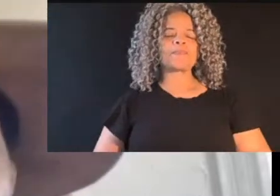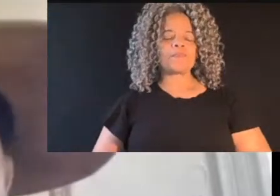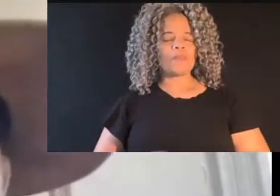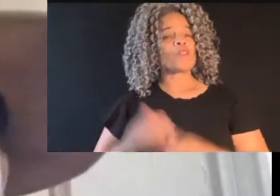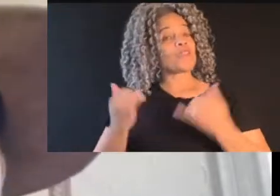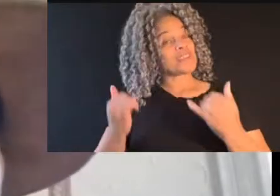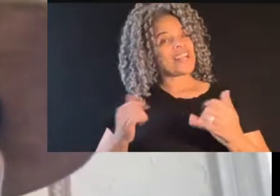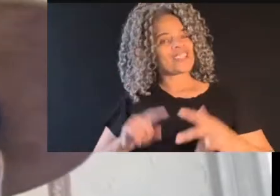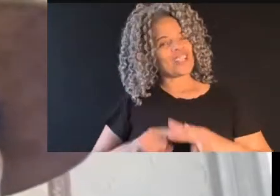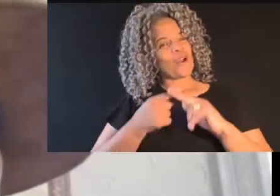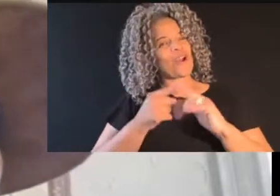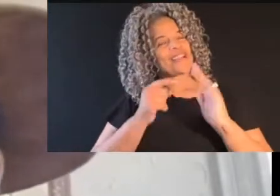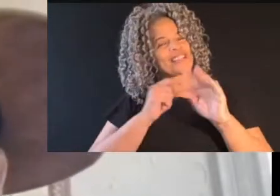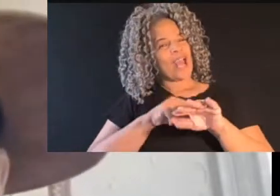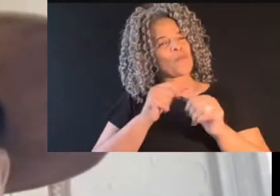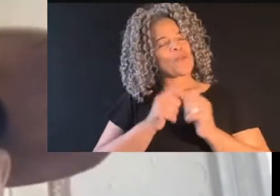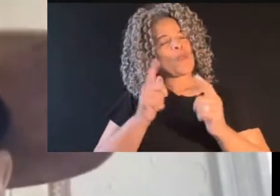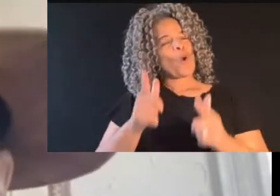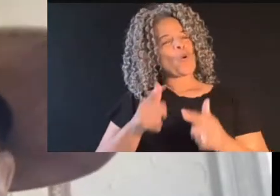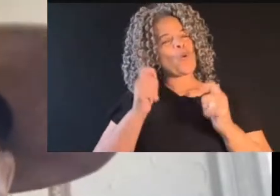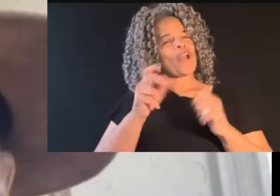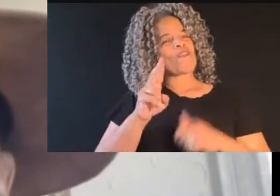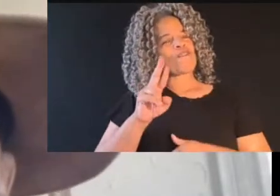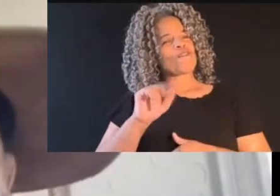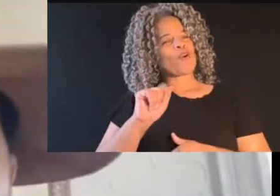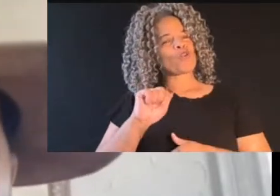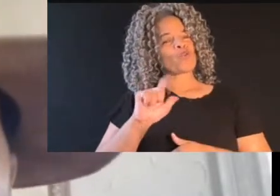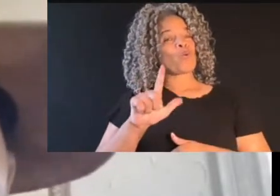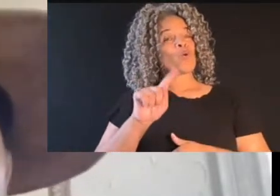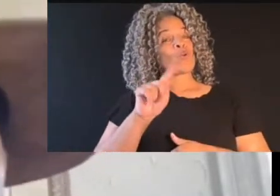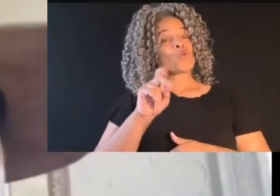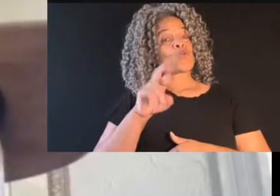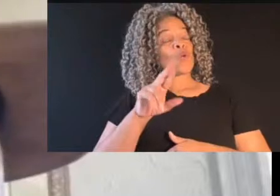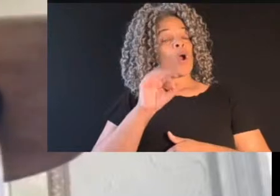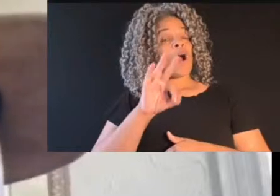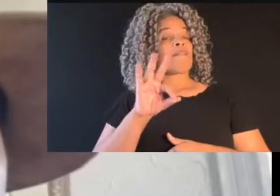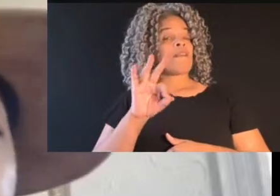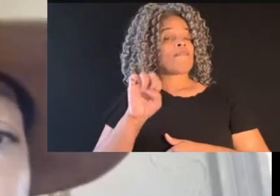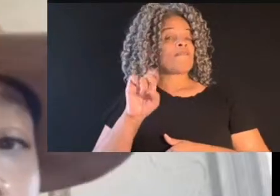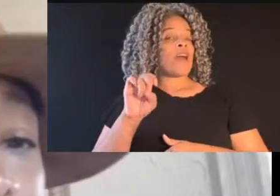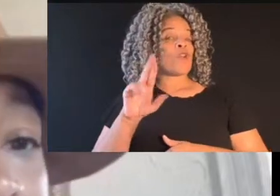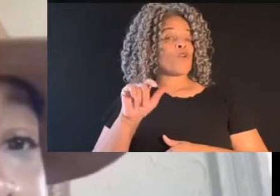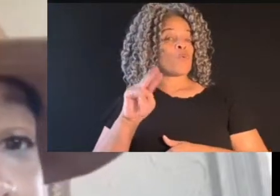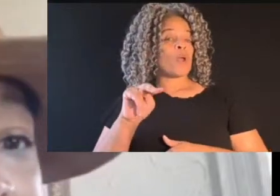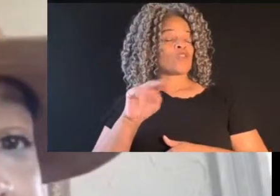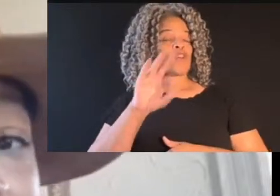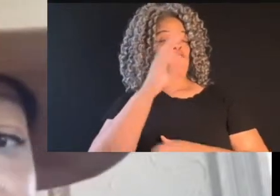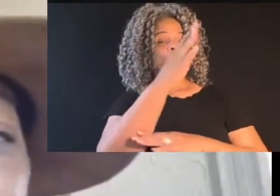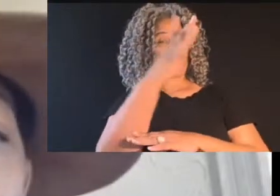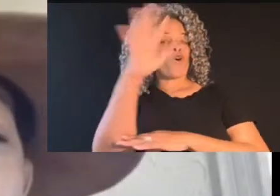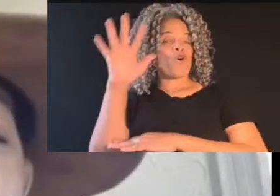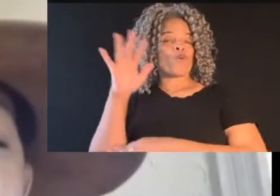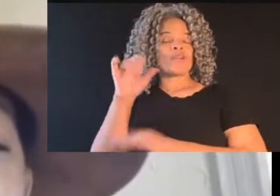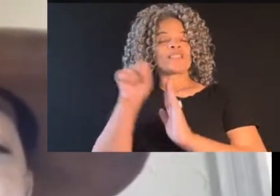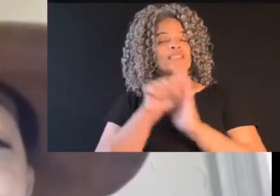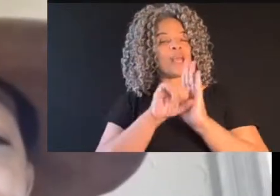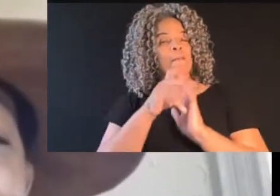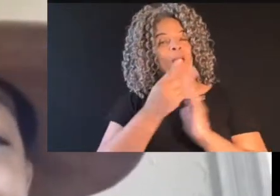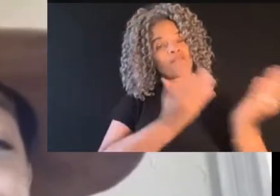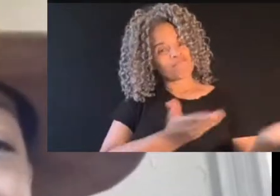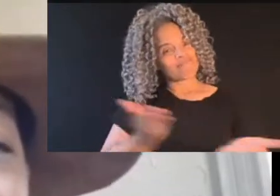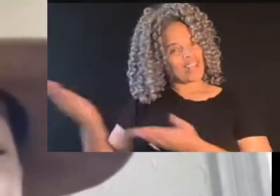off our time with a quick virtual tour of Federation Forest State Park. Let's take it away,